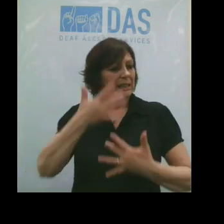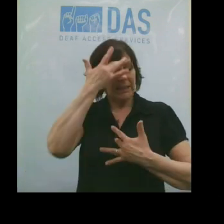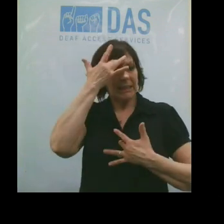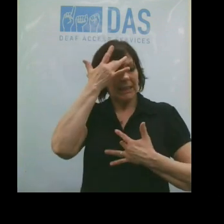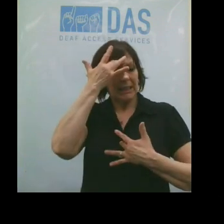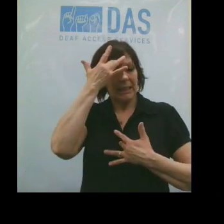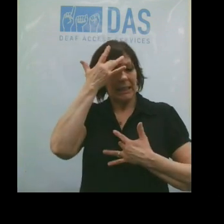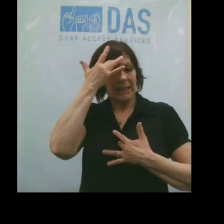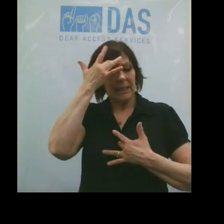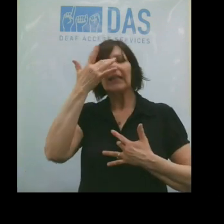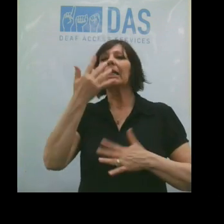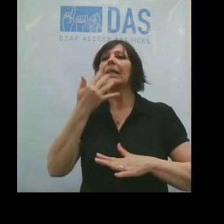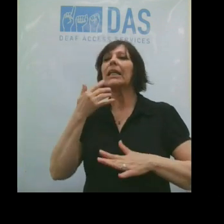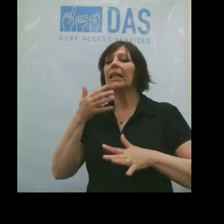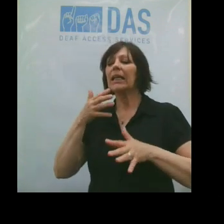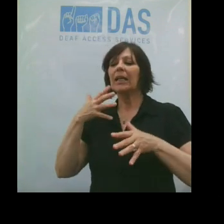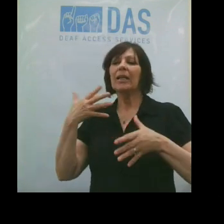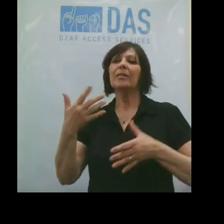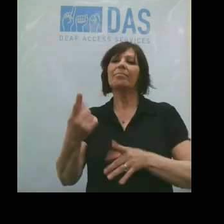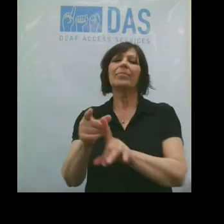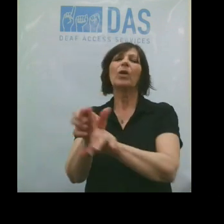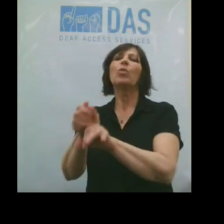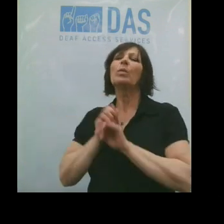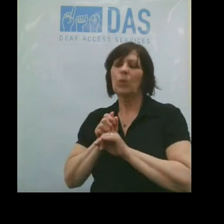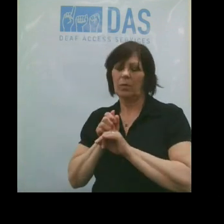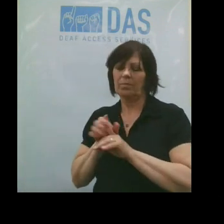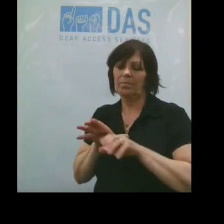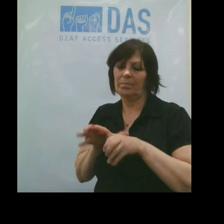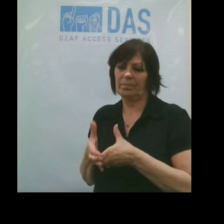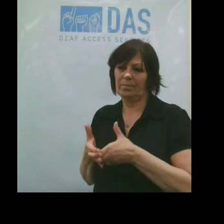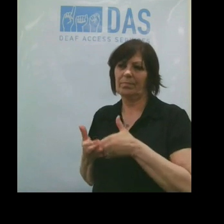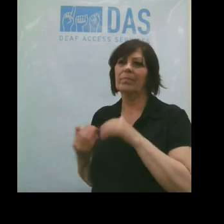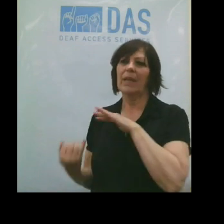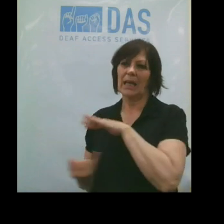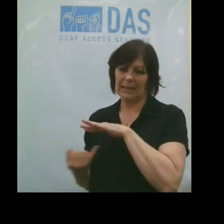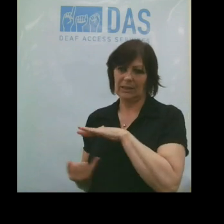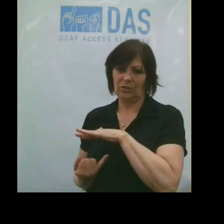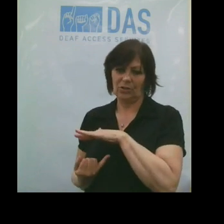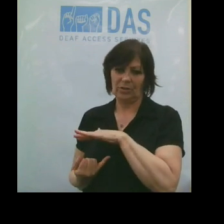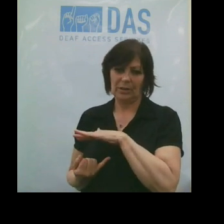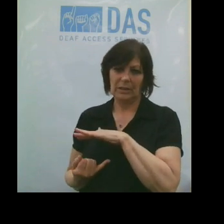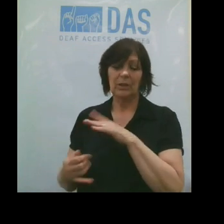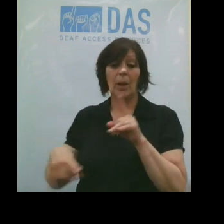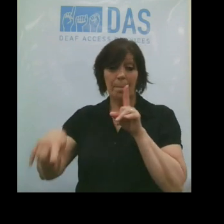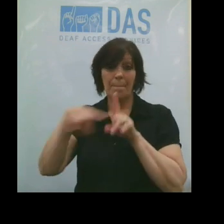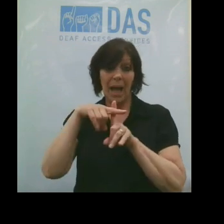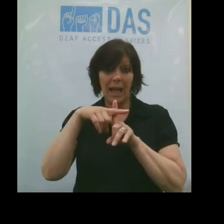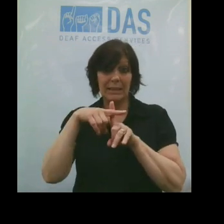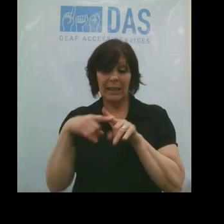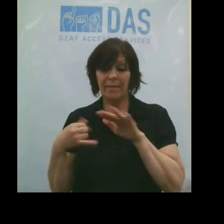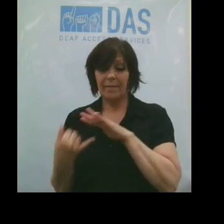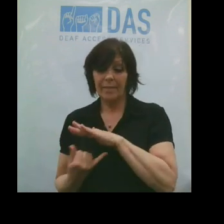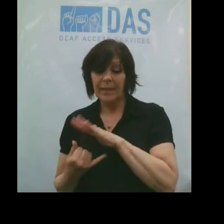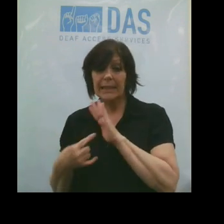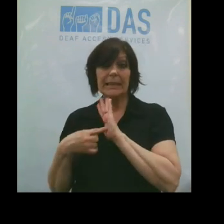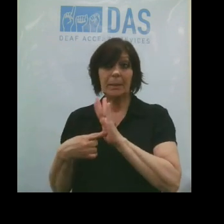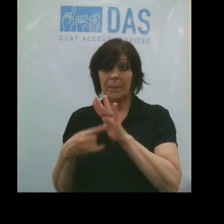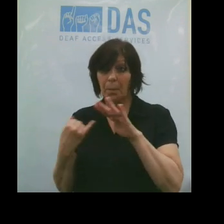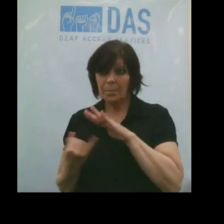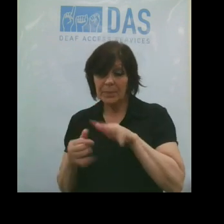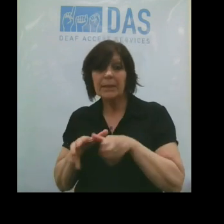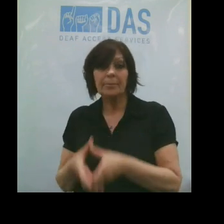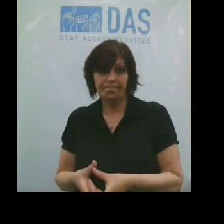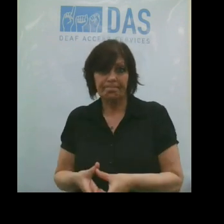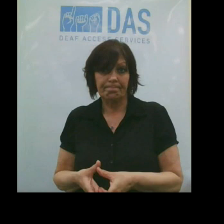put themselves in isolation because they very well should be positive. So again, the big picture: positive test result, symptoms, be in